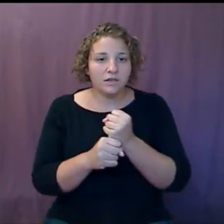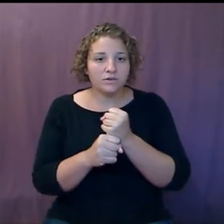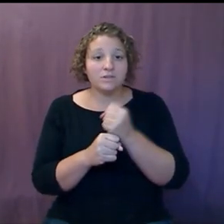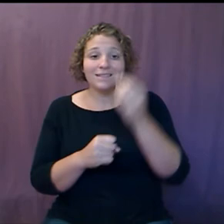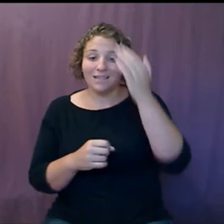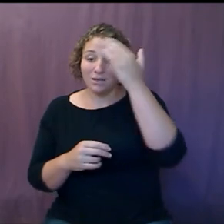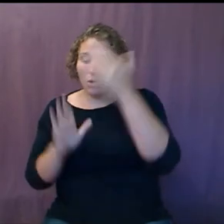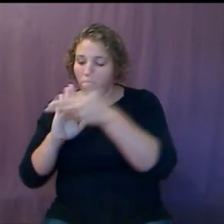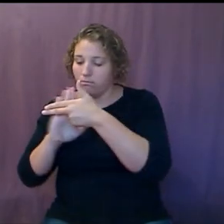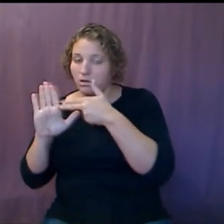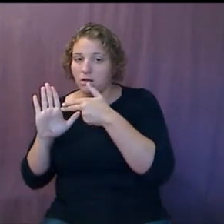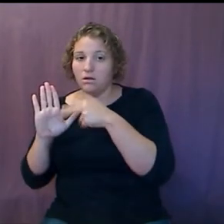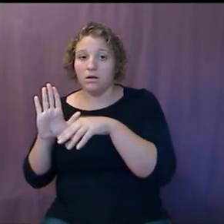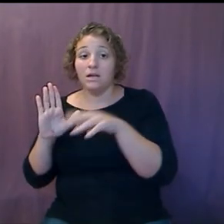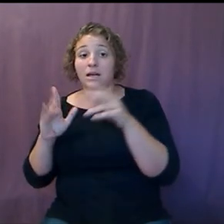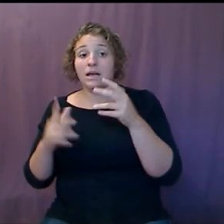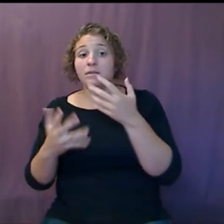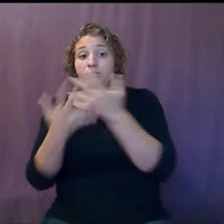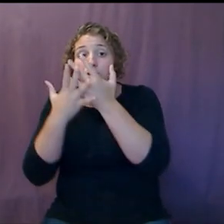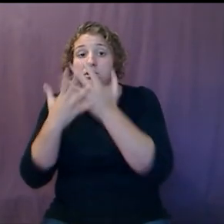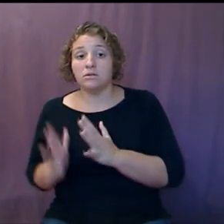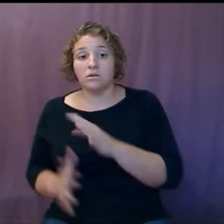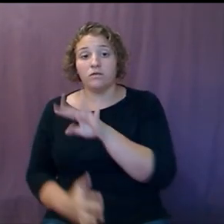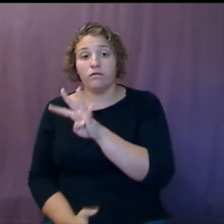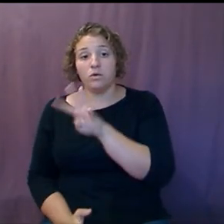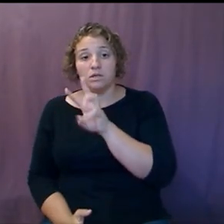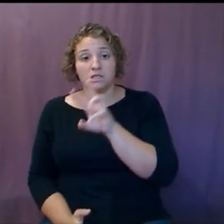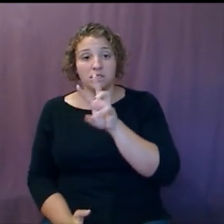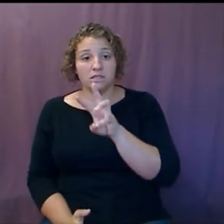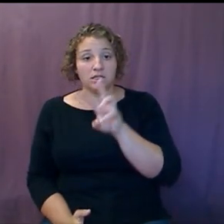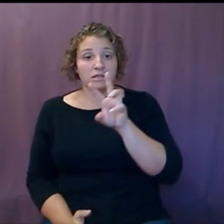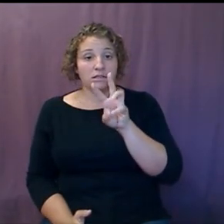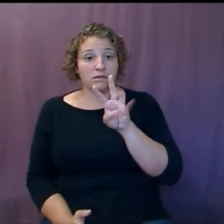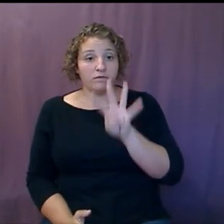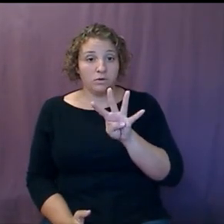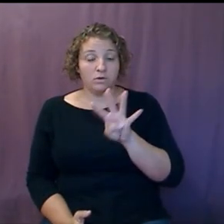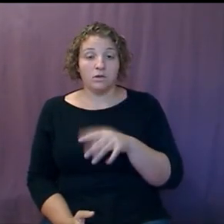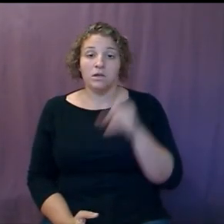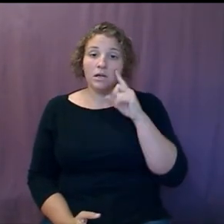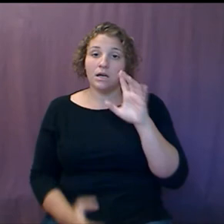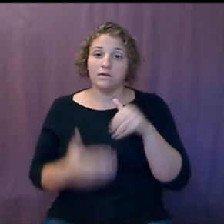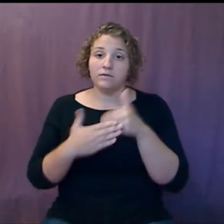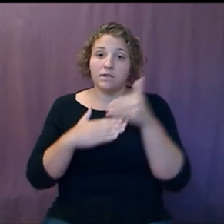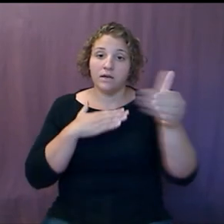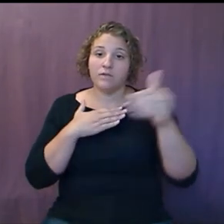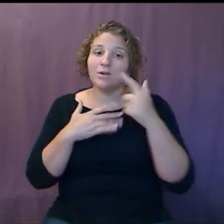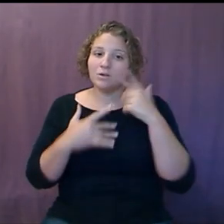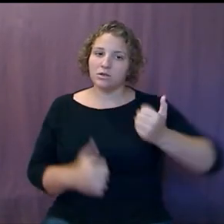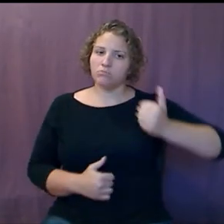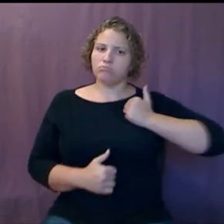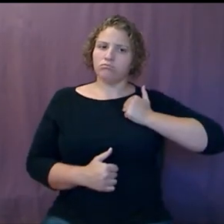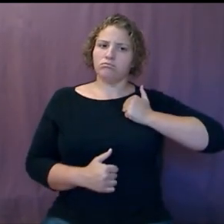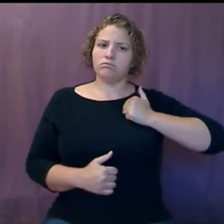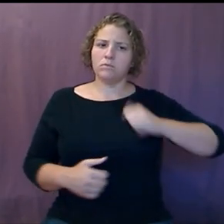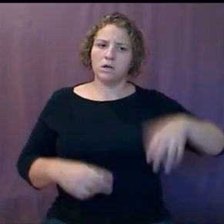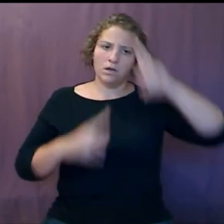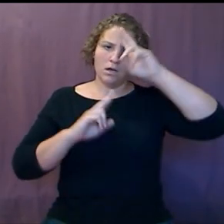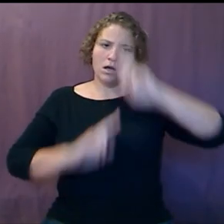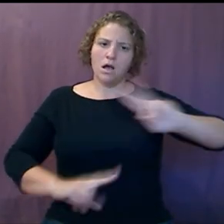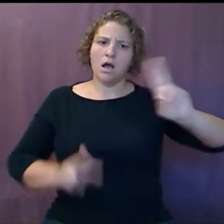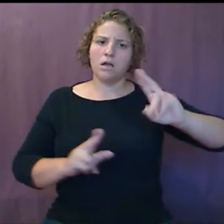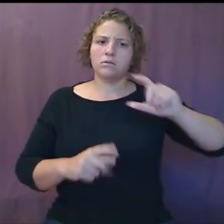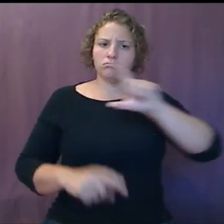after his release there in 1980 he continued to be affiliated with that number actually is a badge of honor because the fact he had spent so long